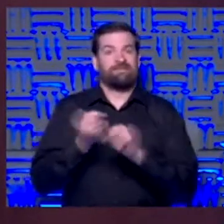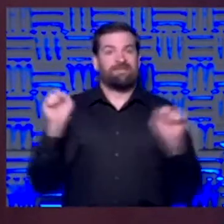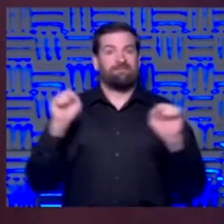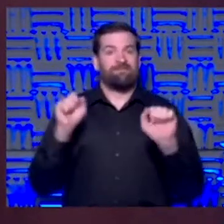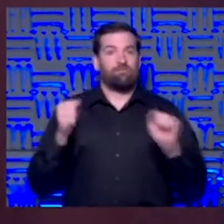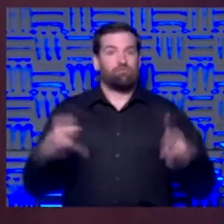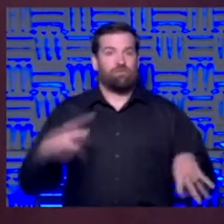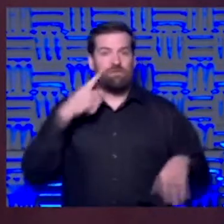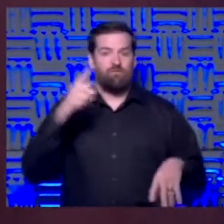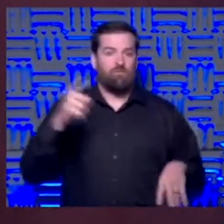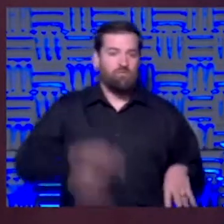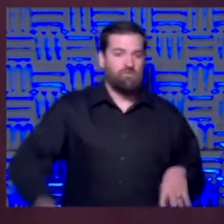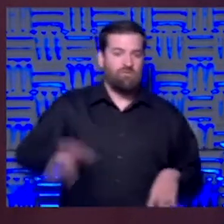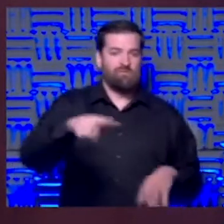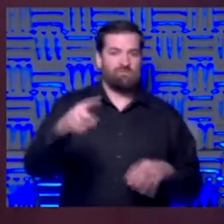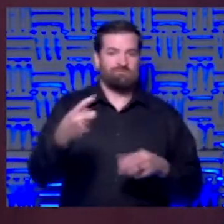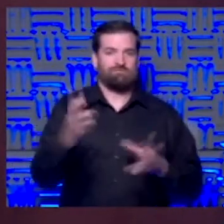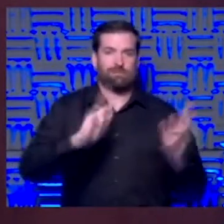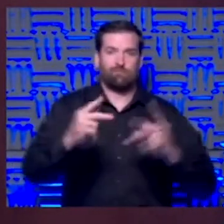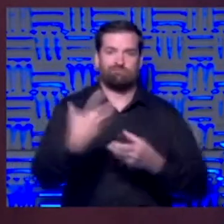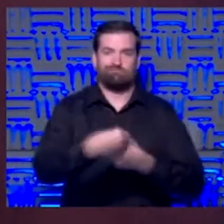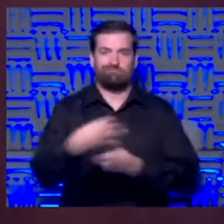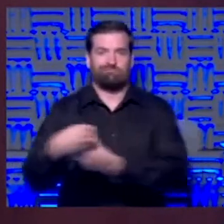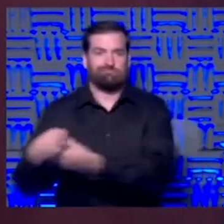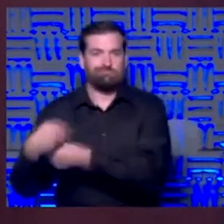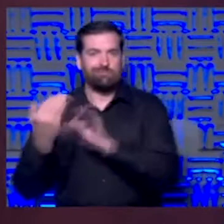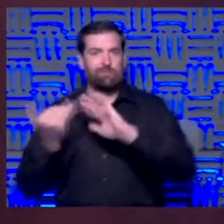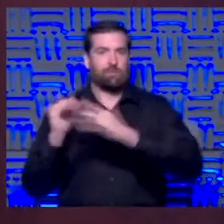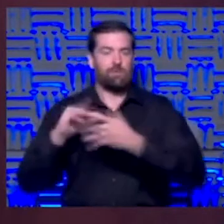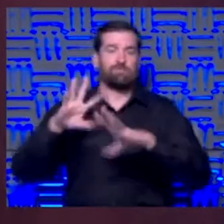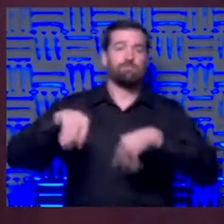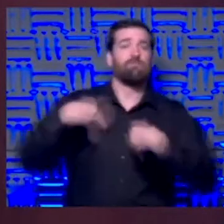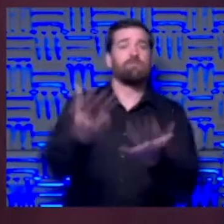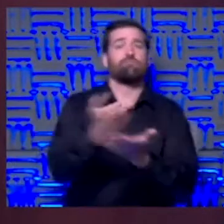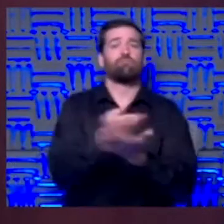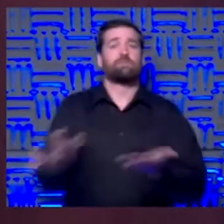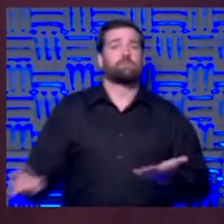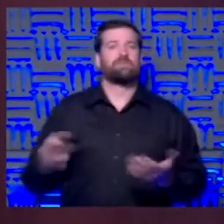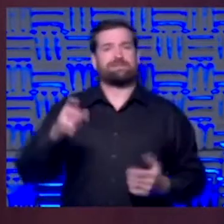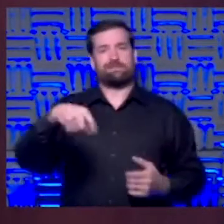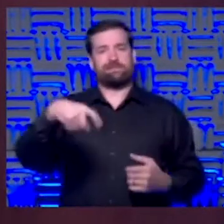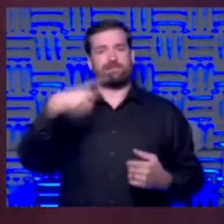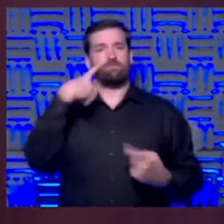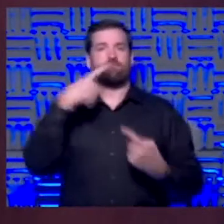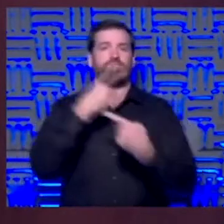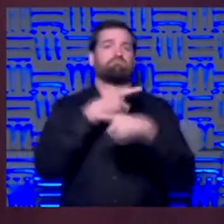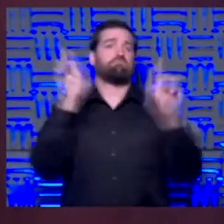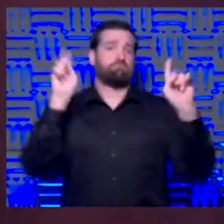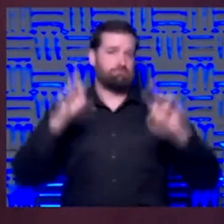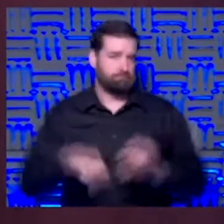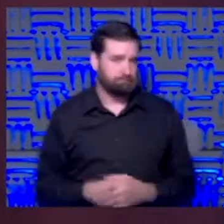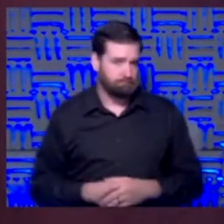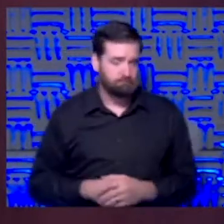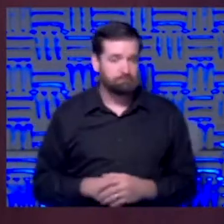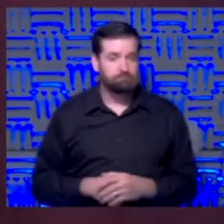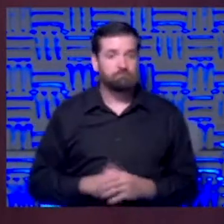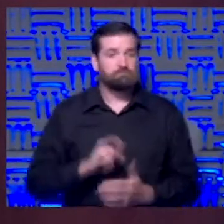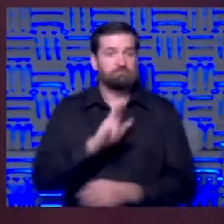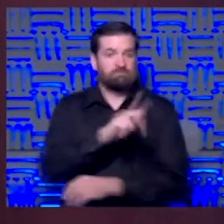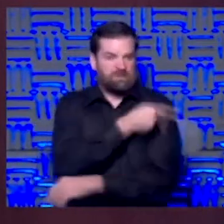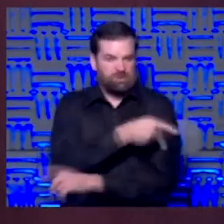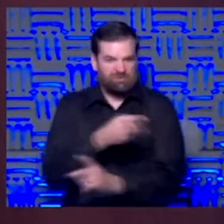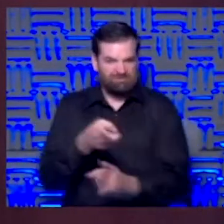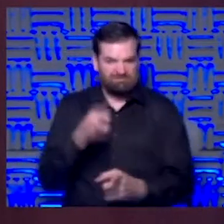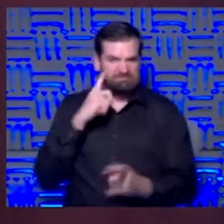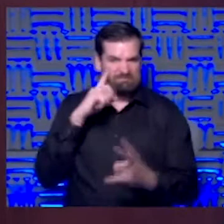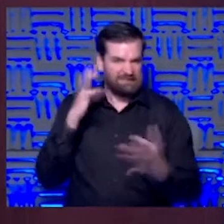these participants to engage in the community and give them the resources they need to succeed. So patients who choose to participate in the